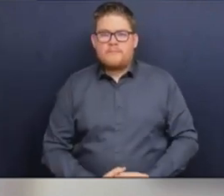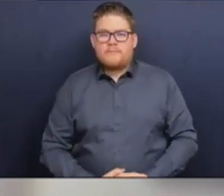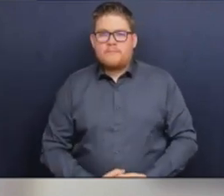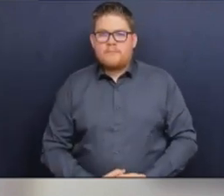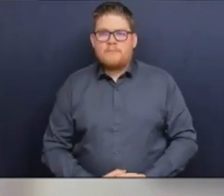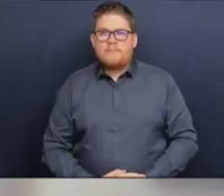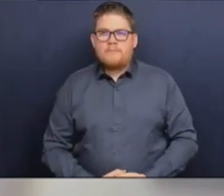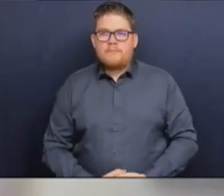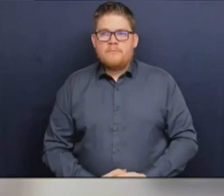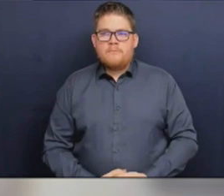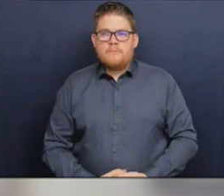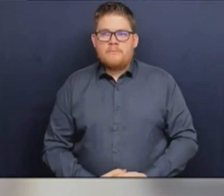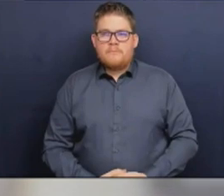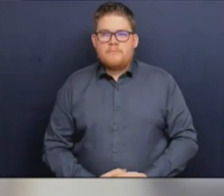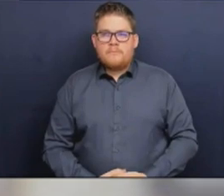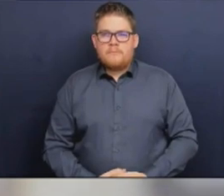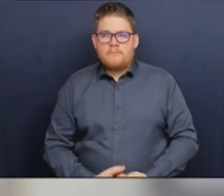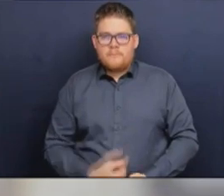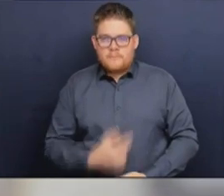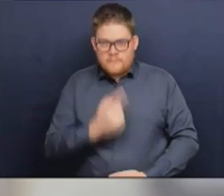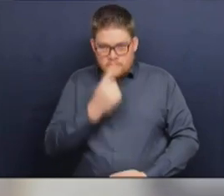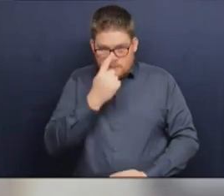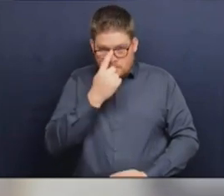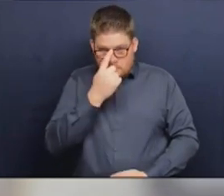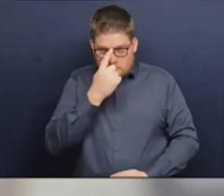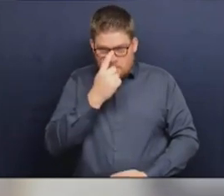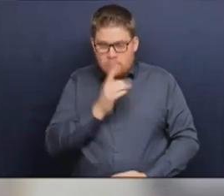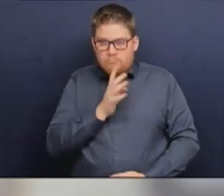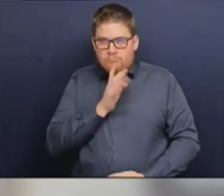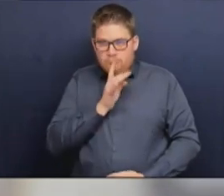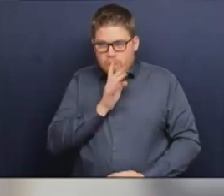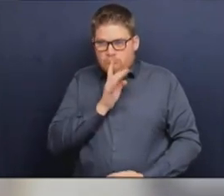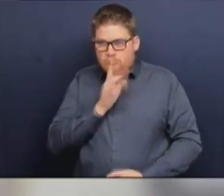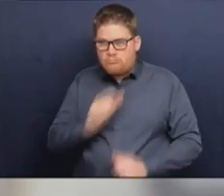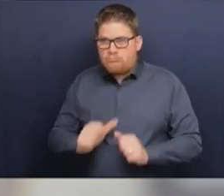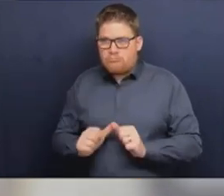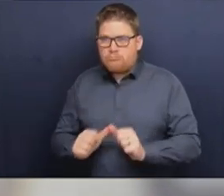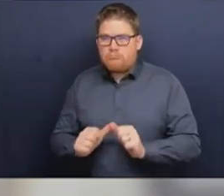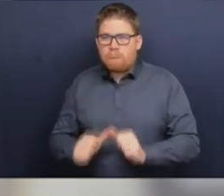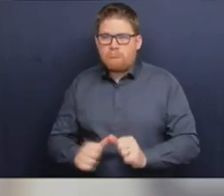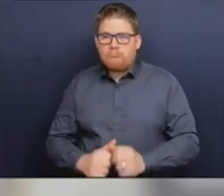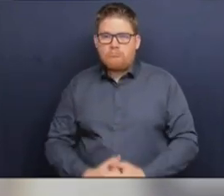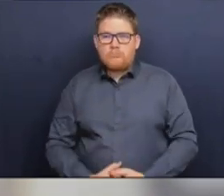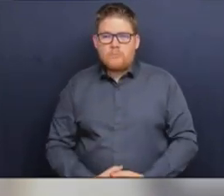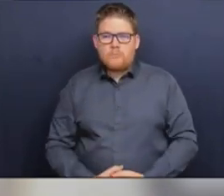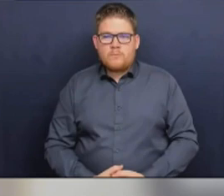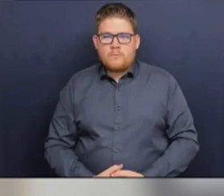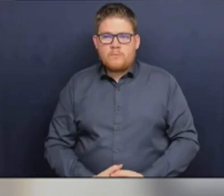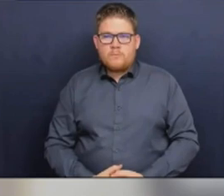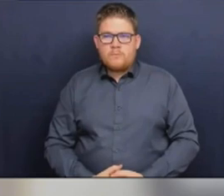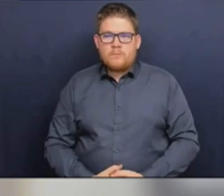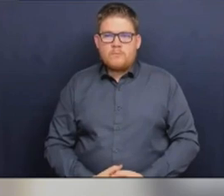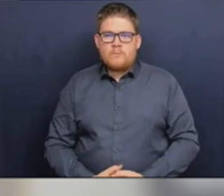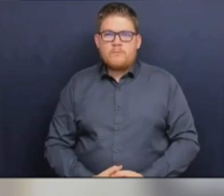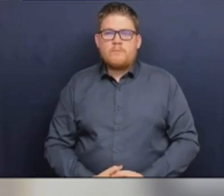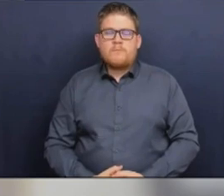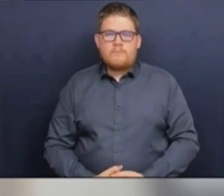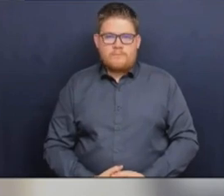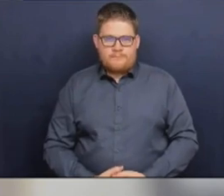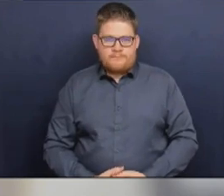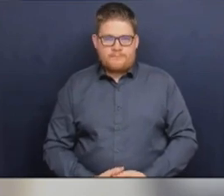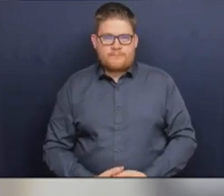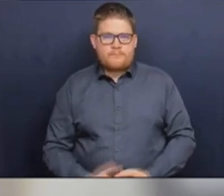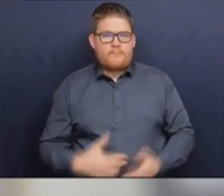Cho Klaitli Tene. I want to say a big thank you to the Klaitli Tene, the unceded, unsurrendered,